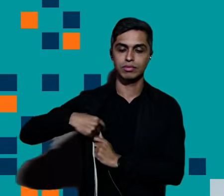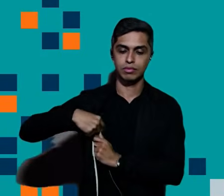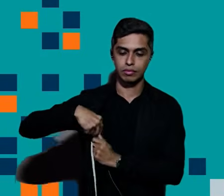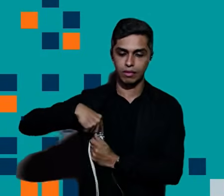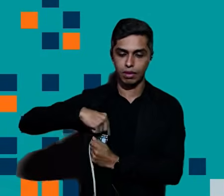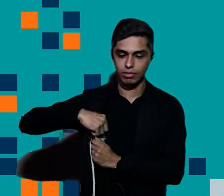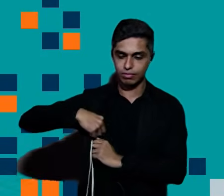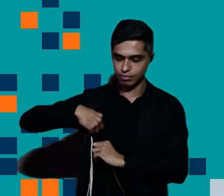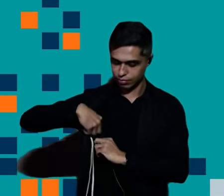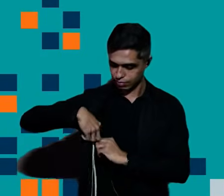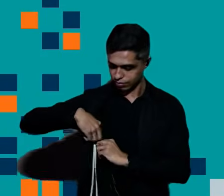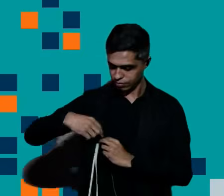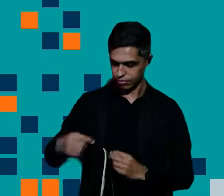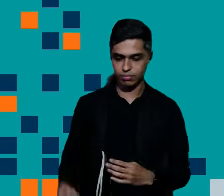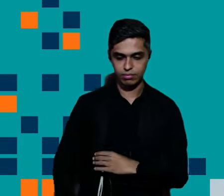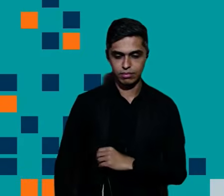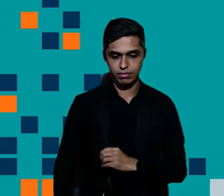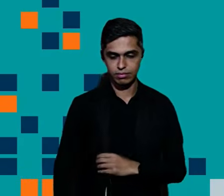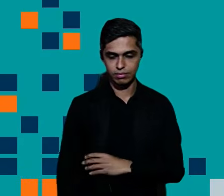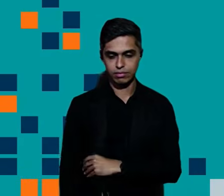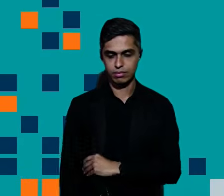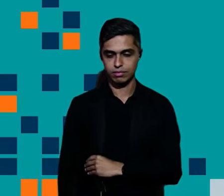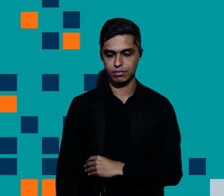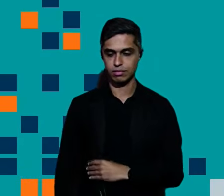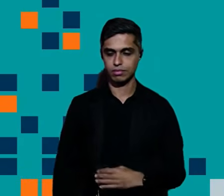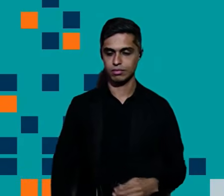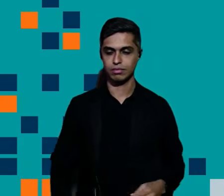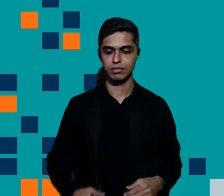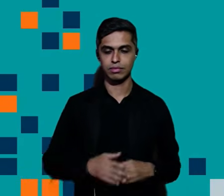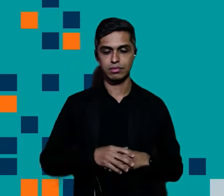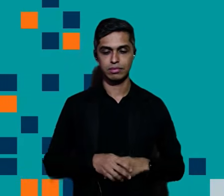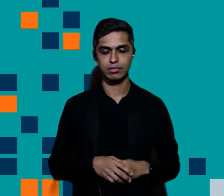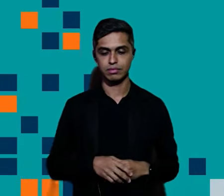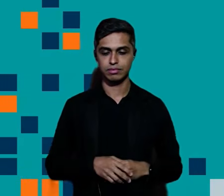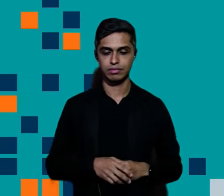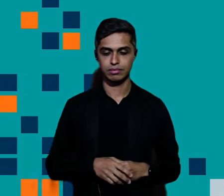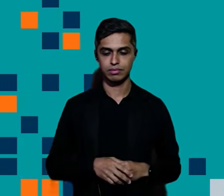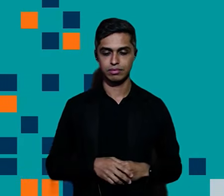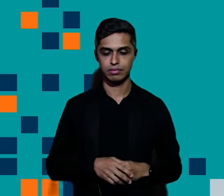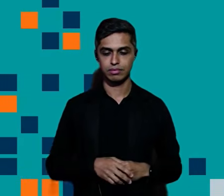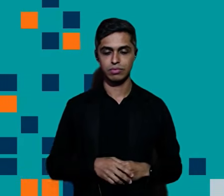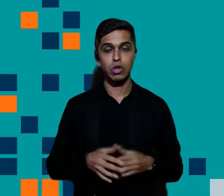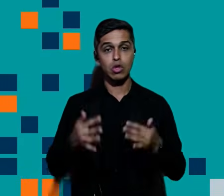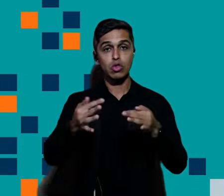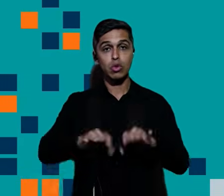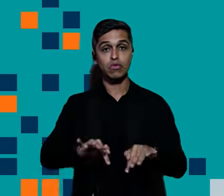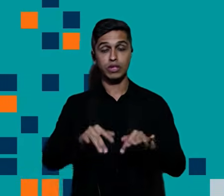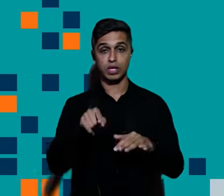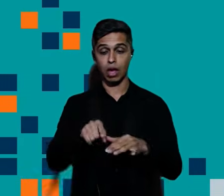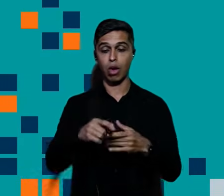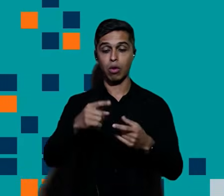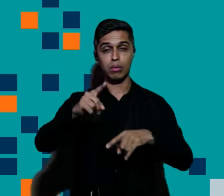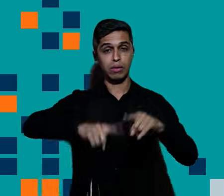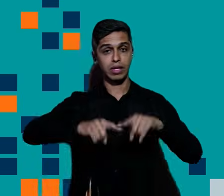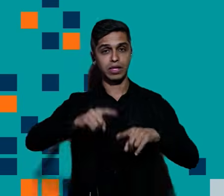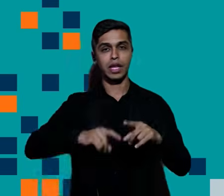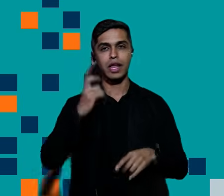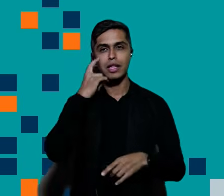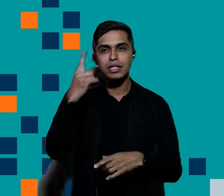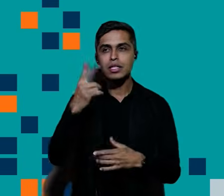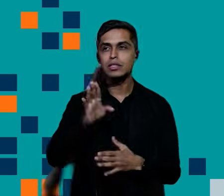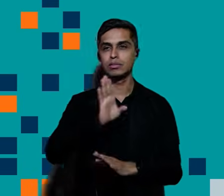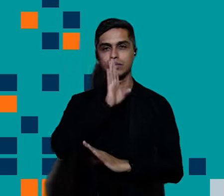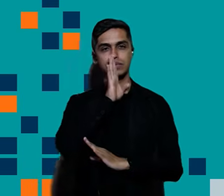Let's move into that last element, which is this idea of silence and solidness, stillness,